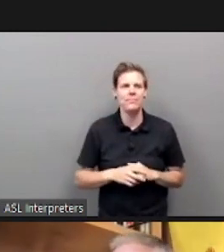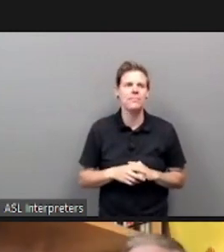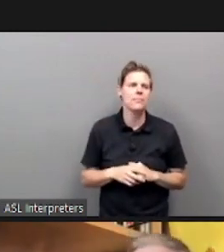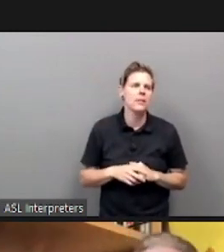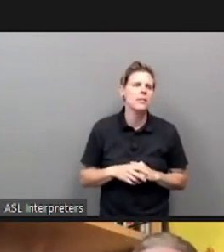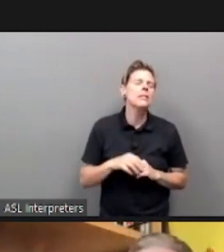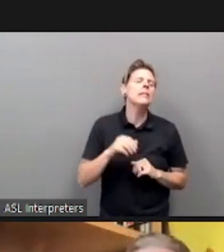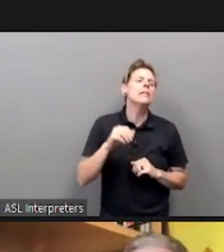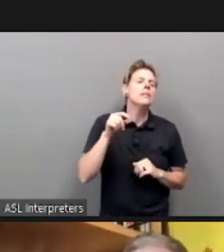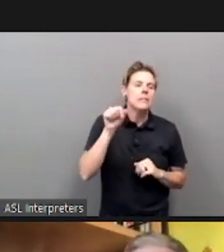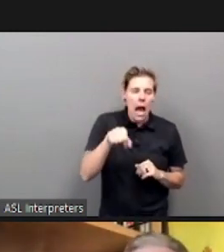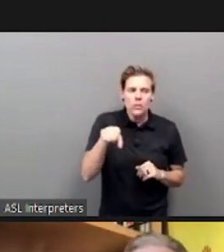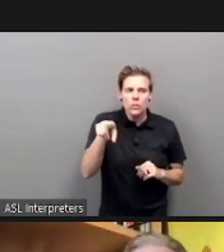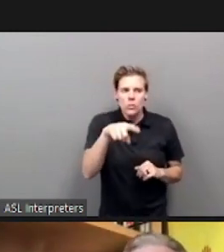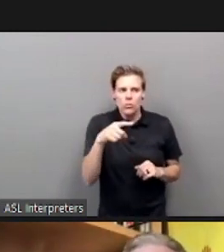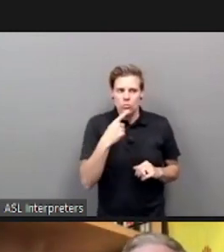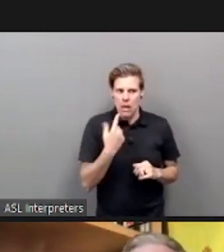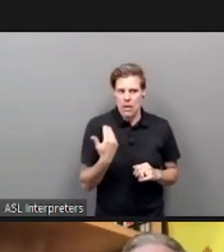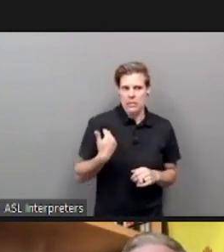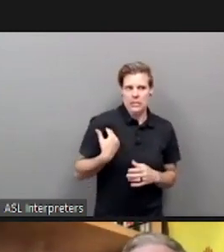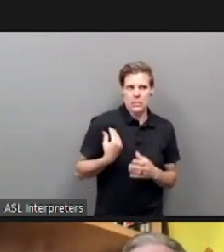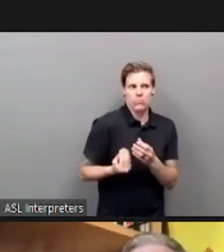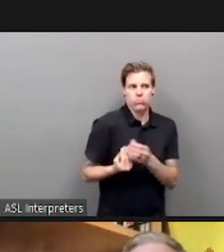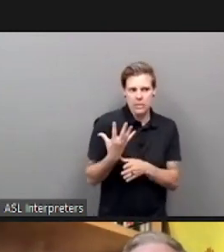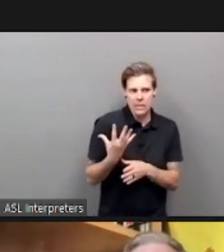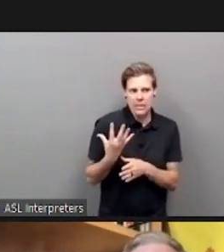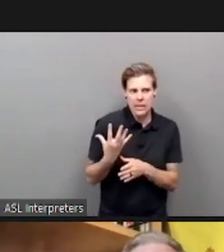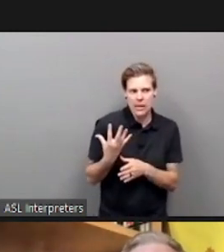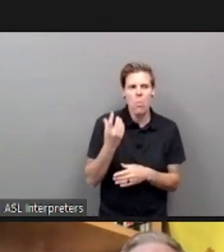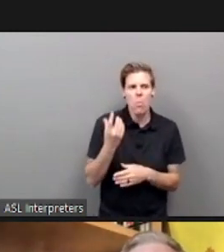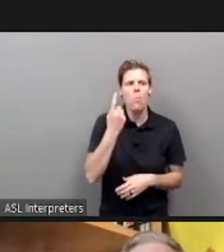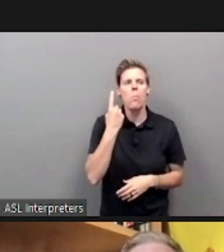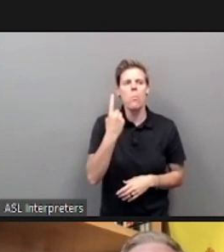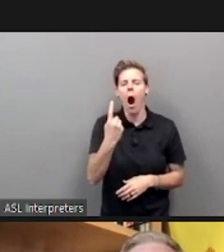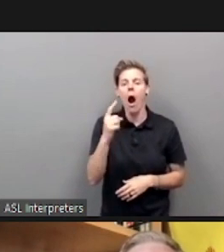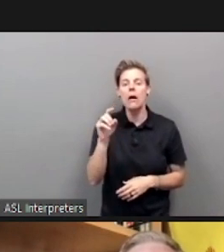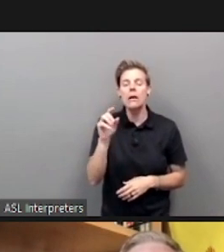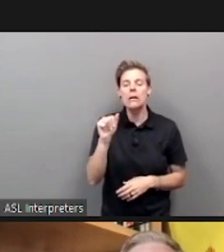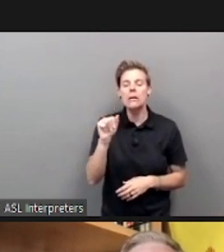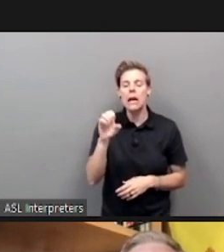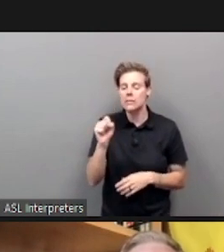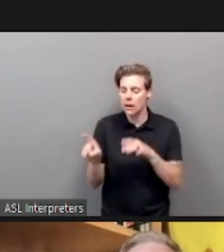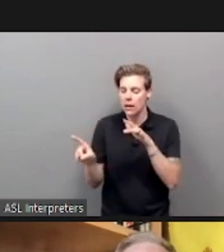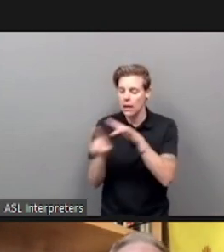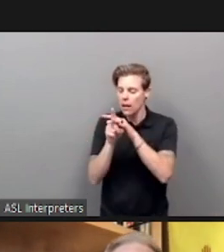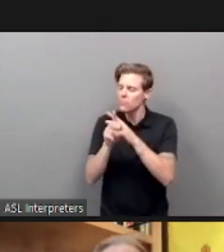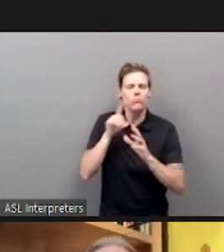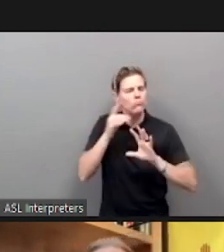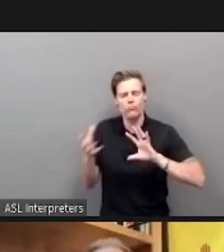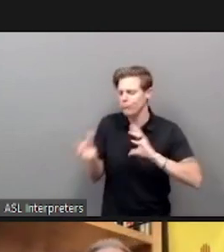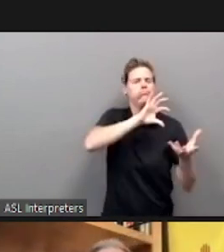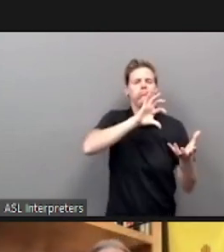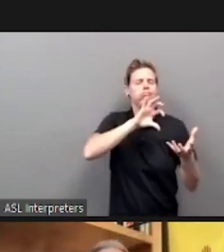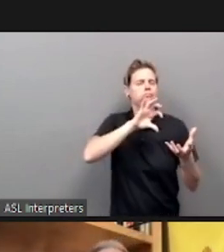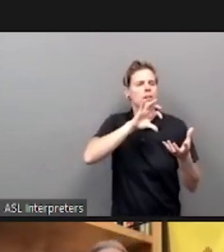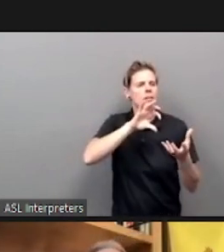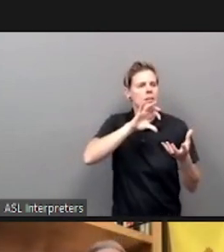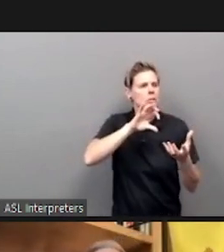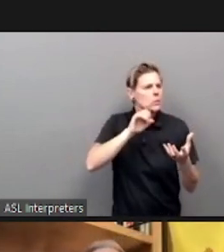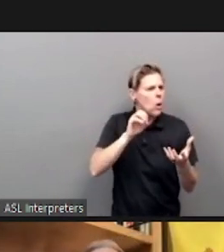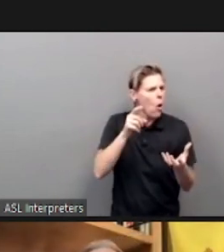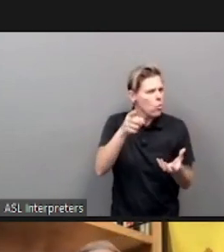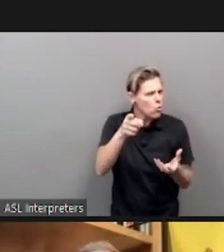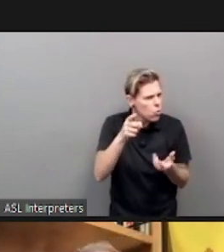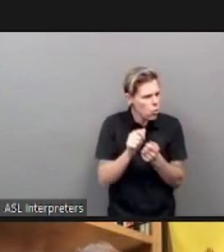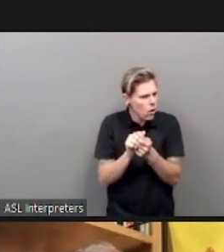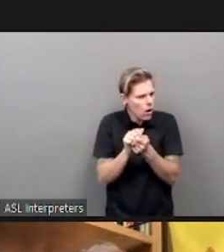counties, one case could make a huge difference, which is why you had made that adjustment. And so I'm just wondering, like in a case of a county like Tobacco, where